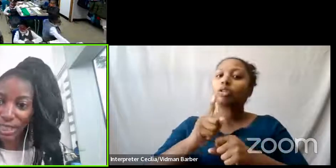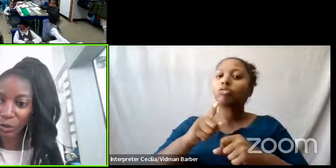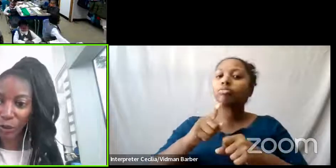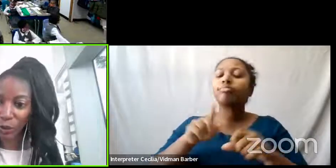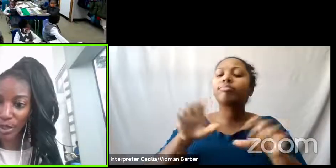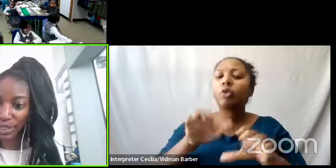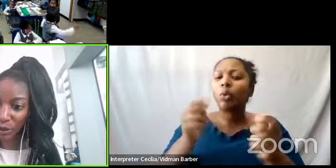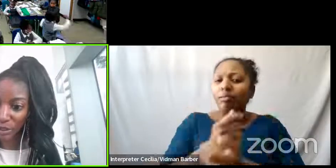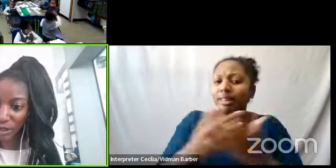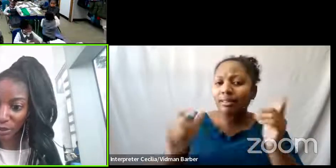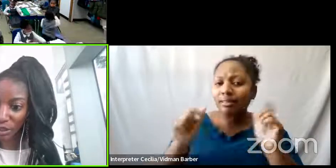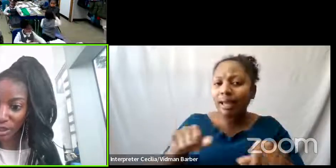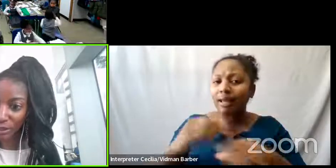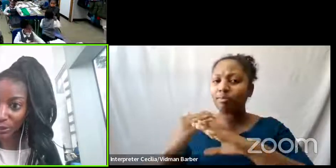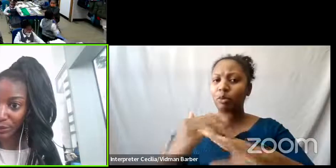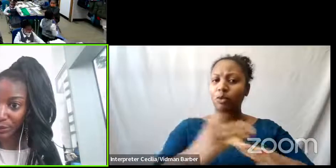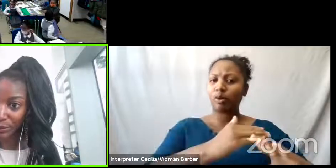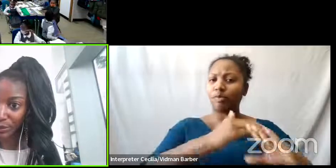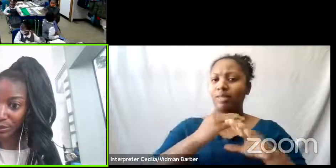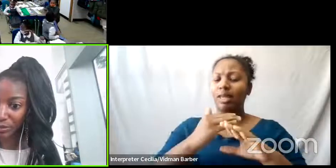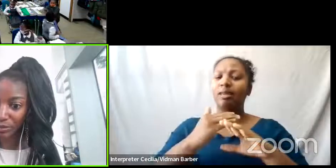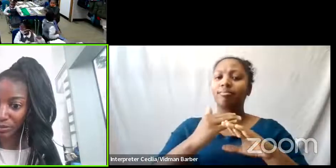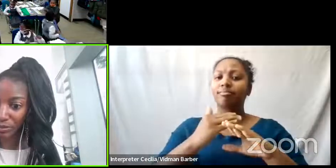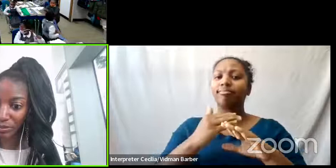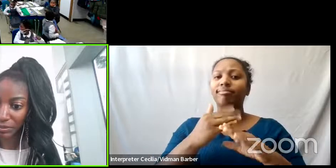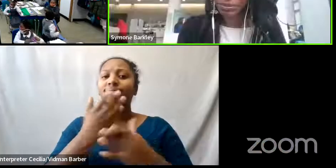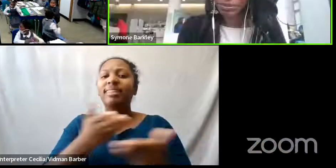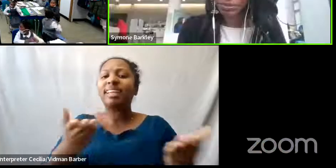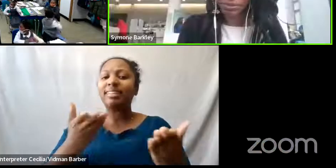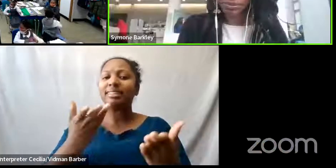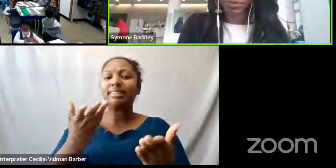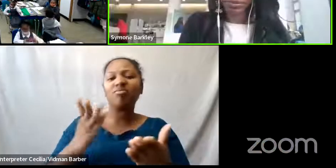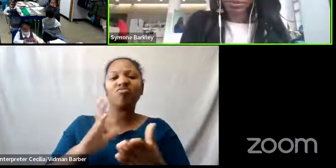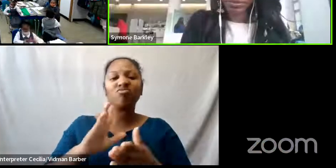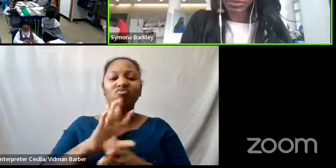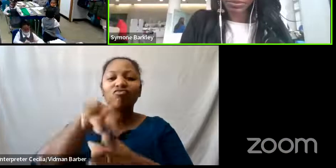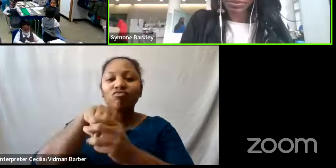those things from going into the ocean.